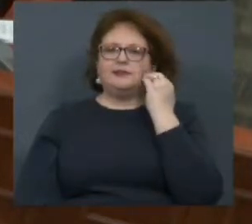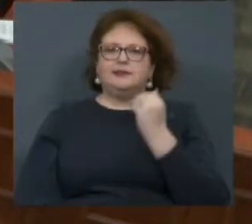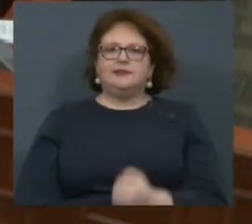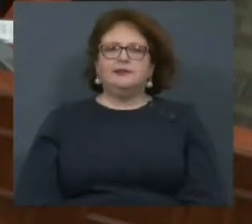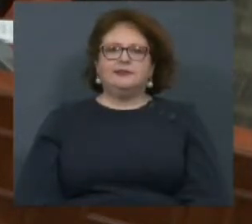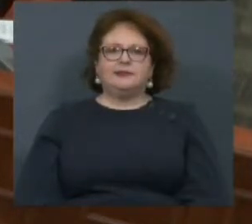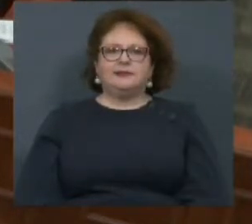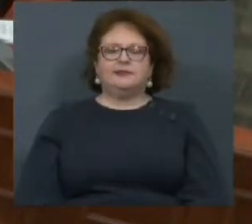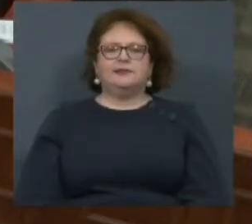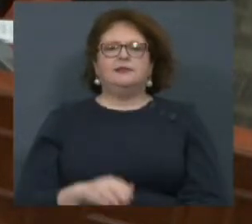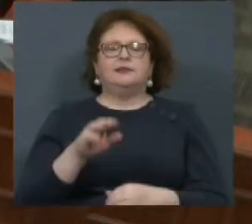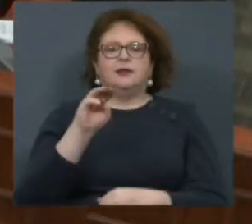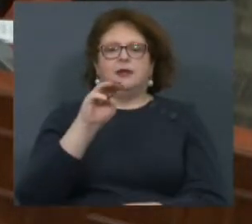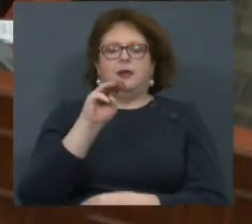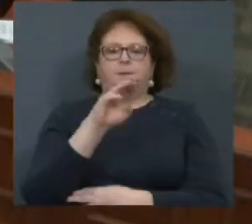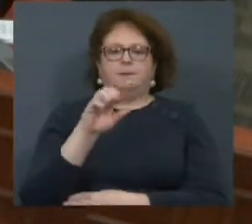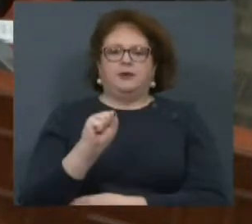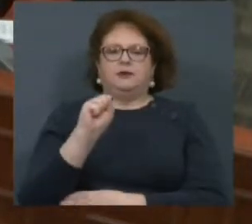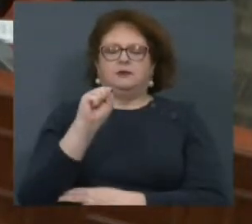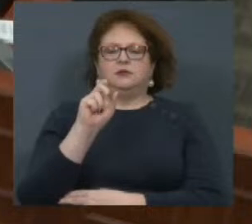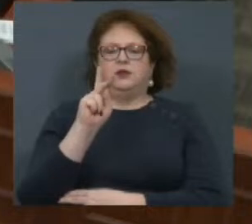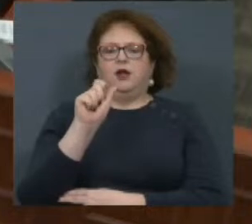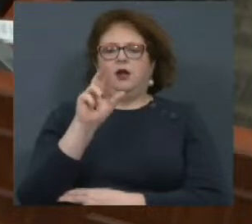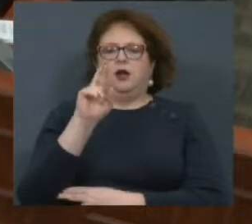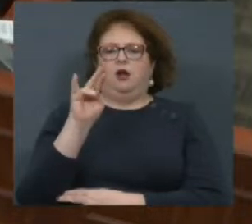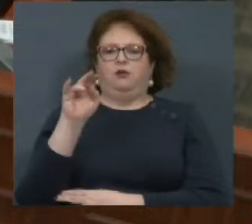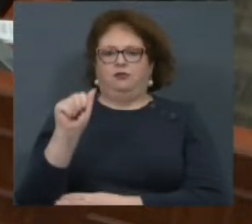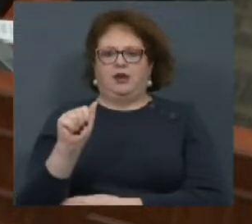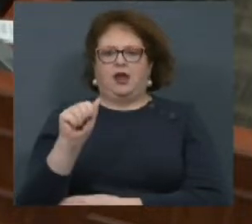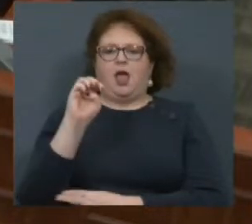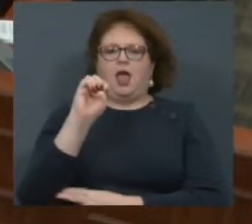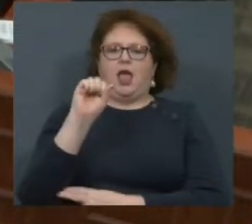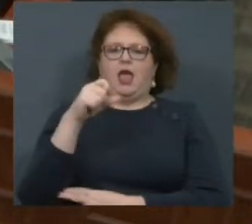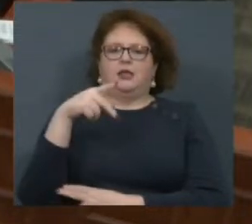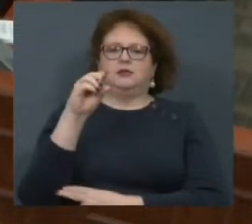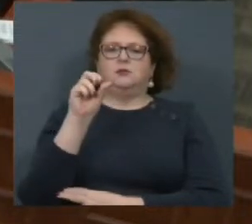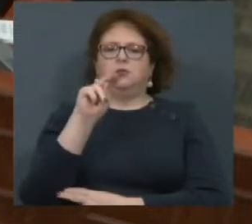Ms. Karina Espinoza.